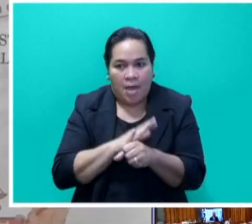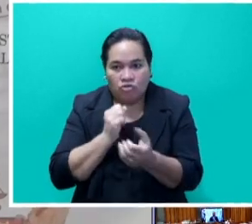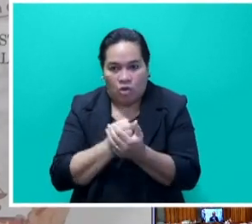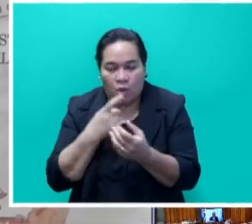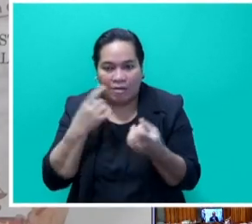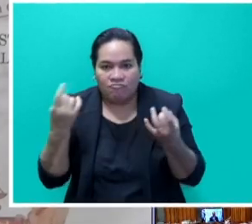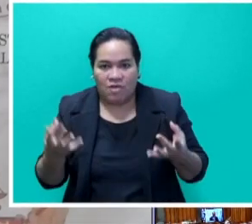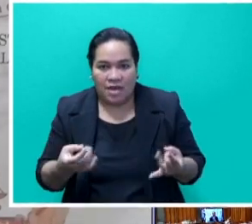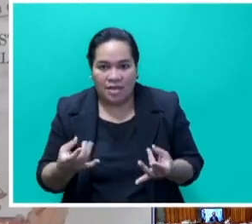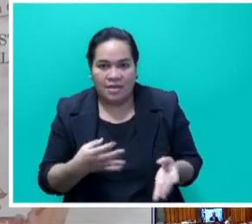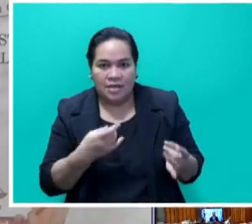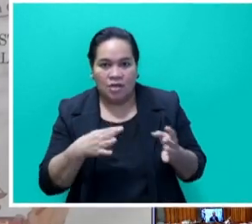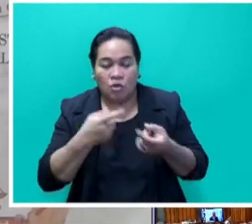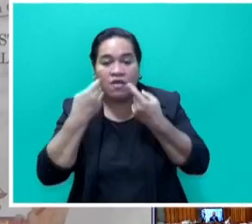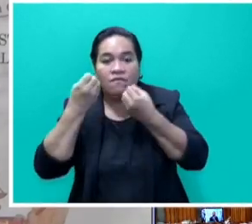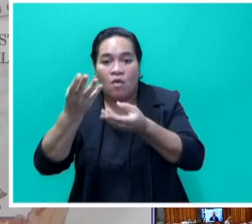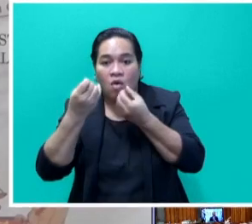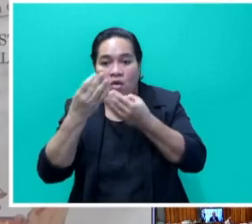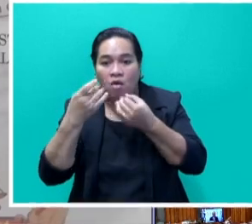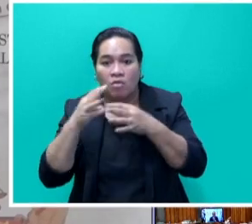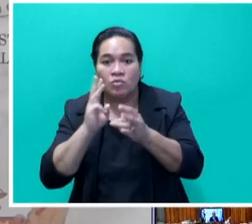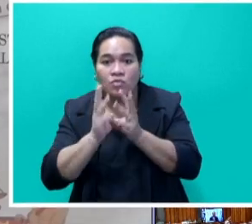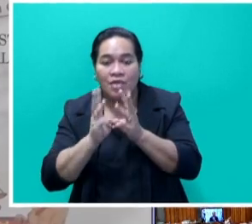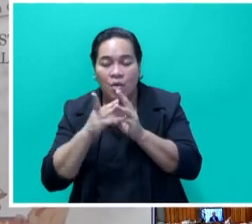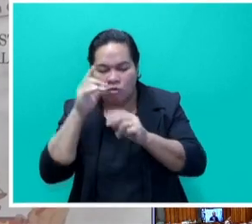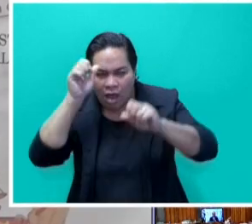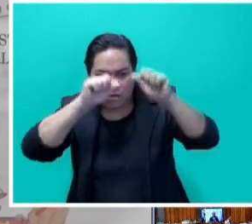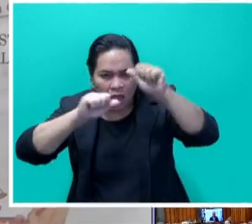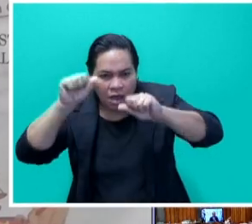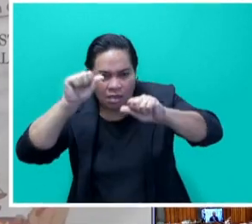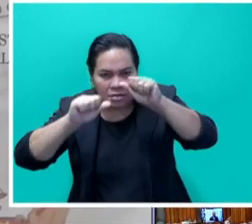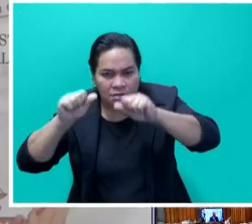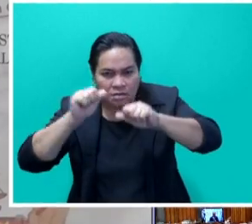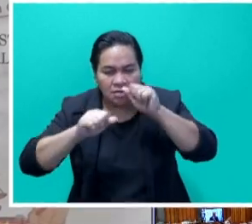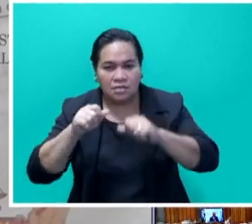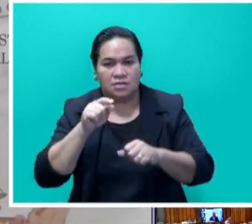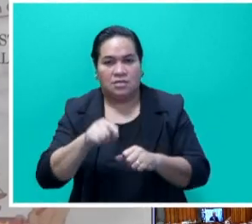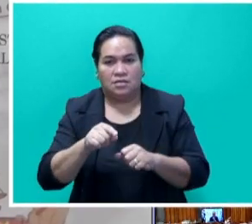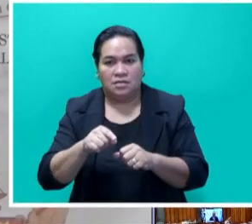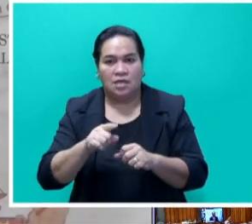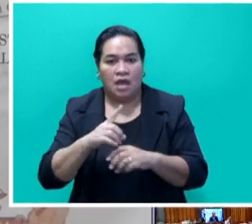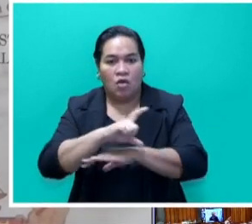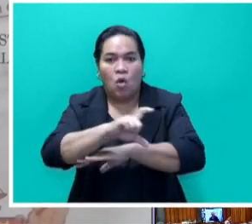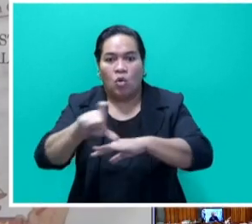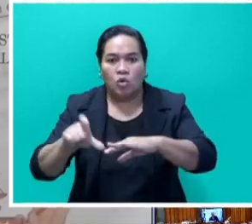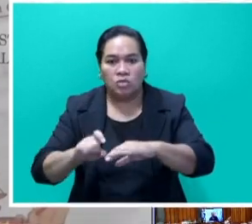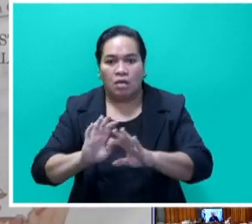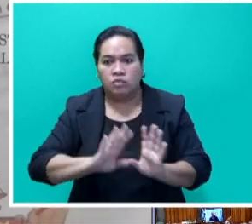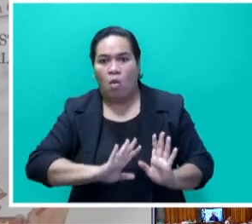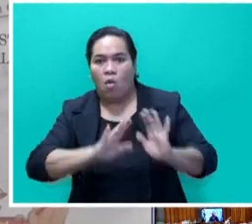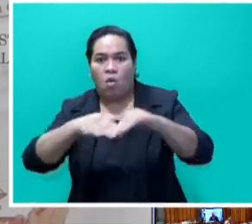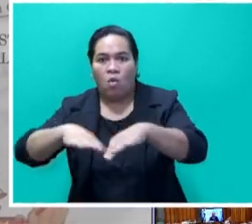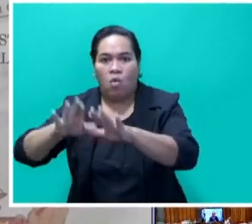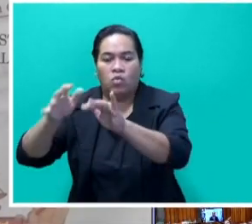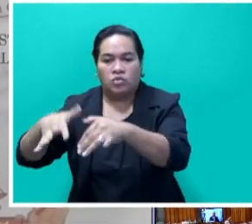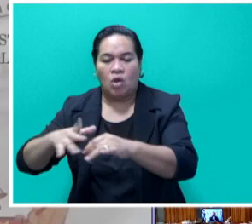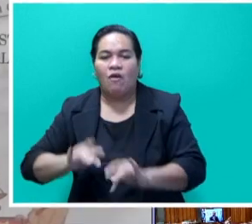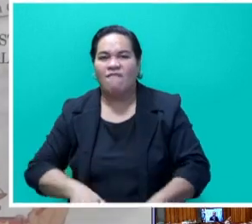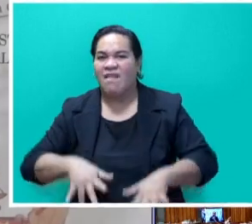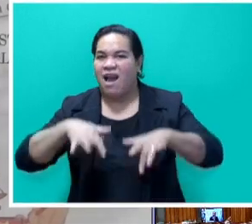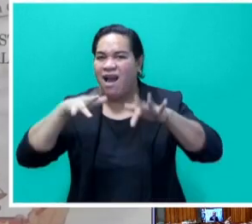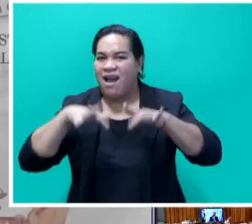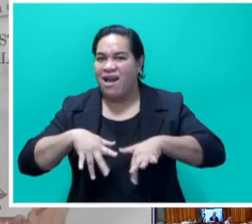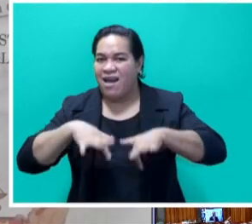weather forecasting, in hydrological assessments, forecasting of coastal inundation, and also of flooding